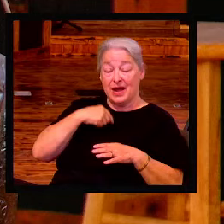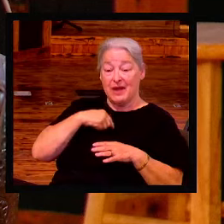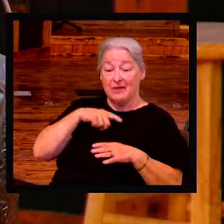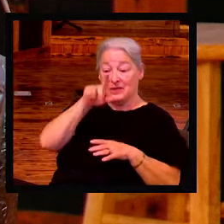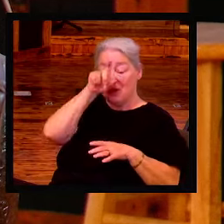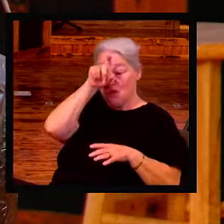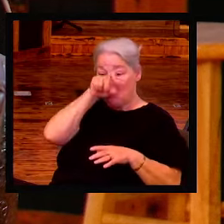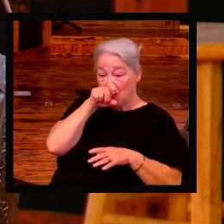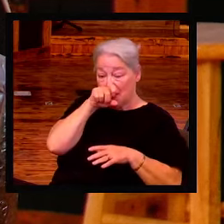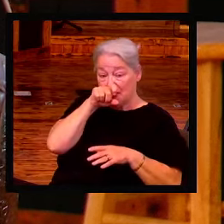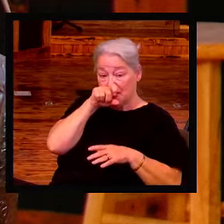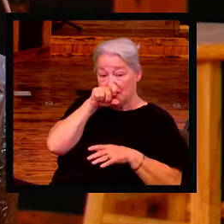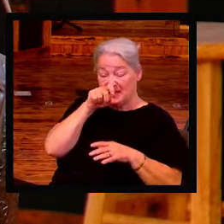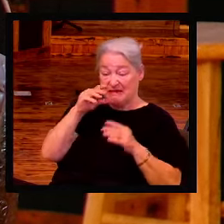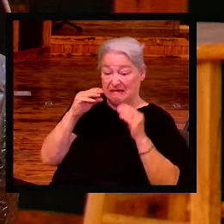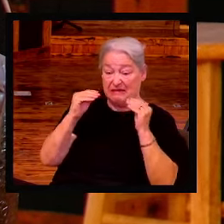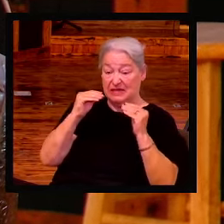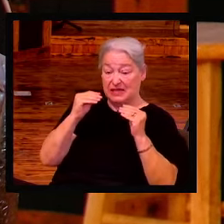of that nature.